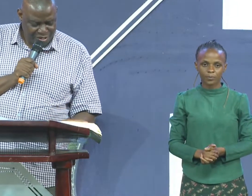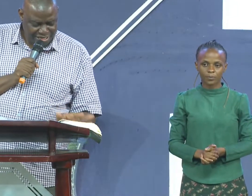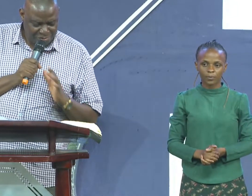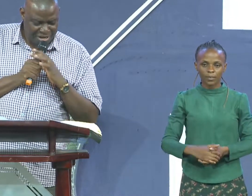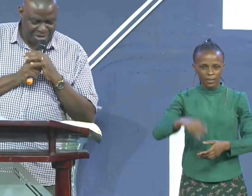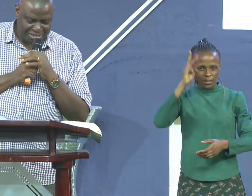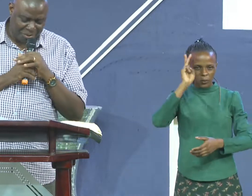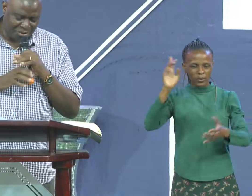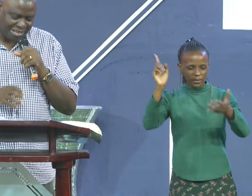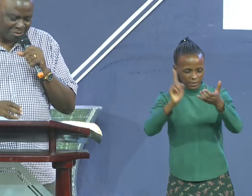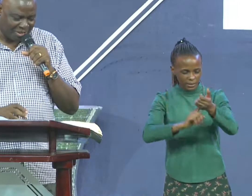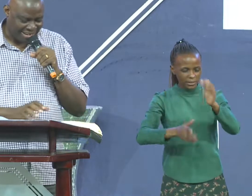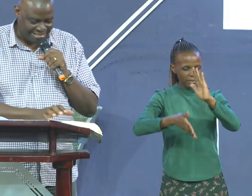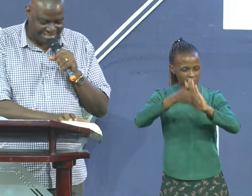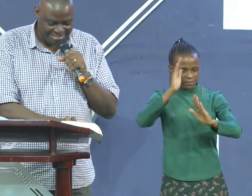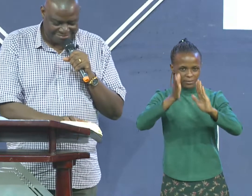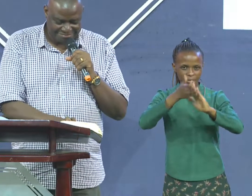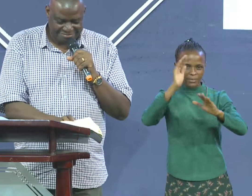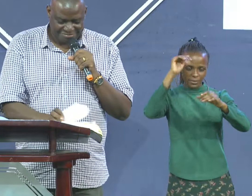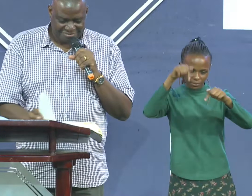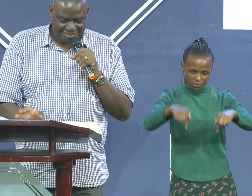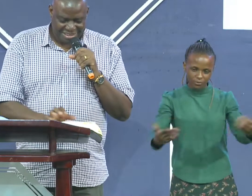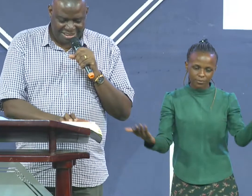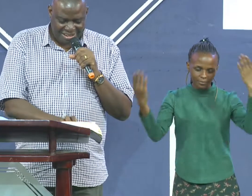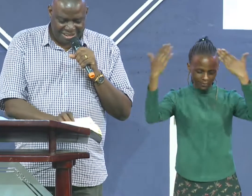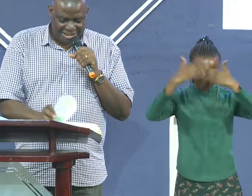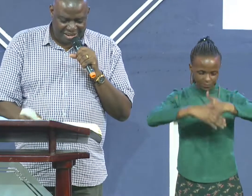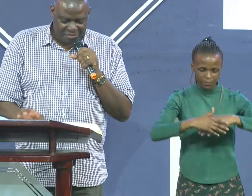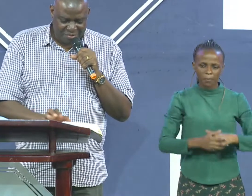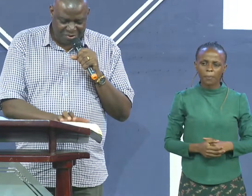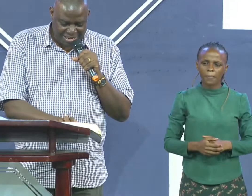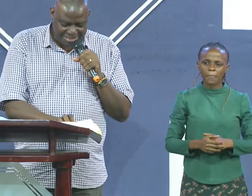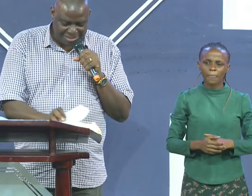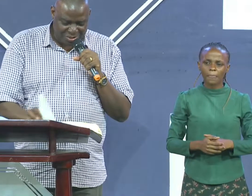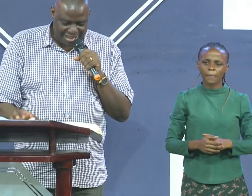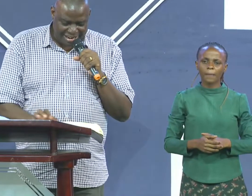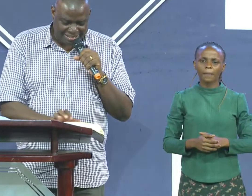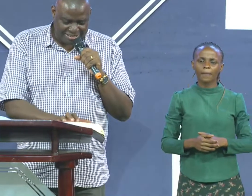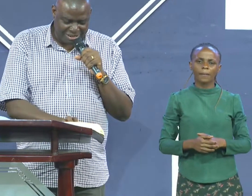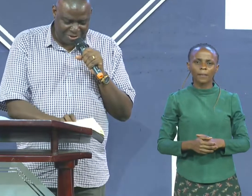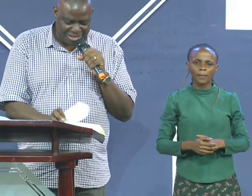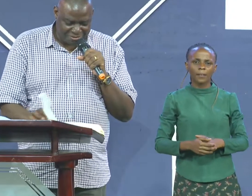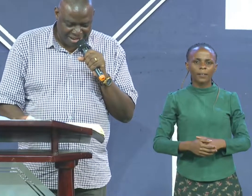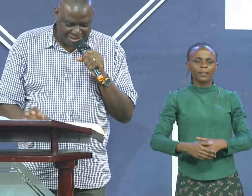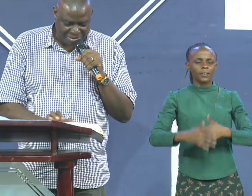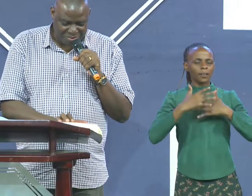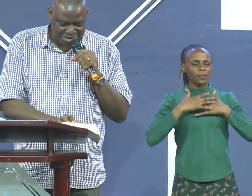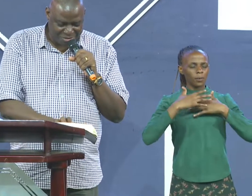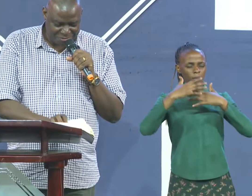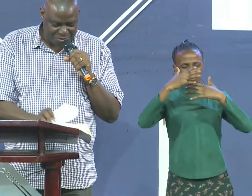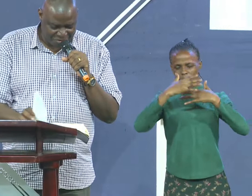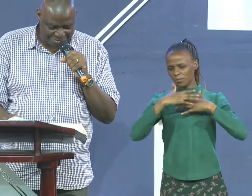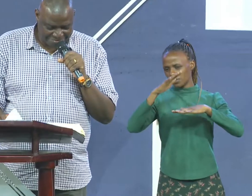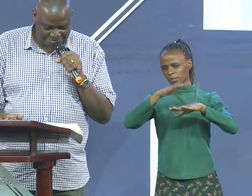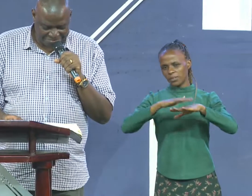that we will get where we are supposed to get tonight. Breathe on us, Heavenly Father, the